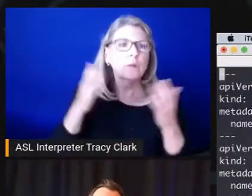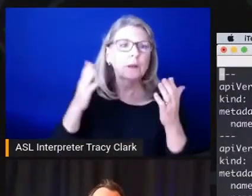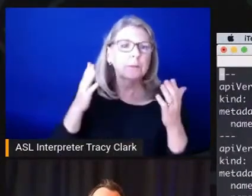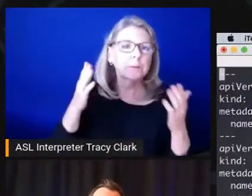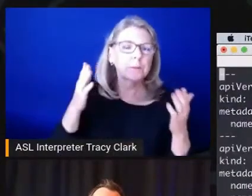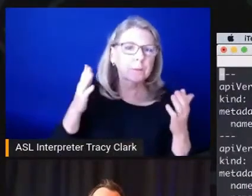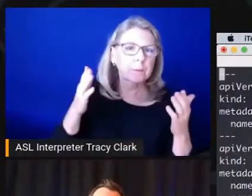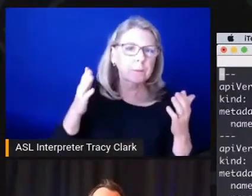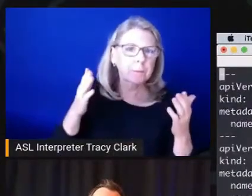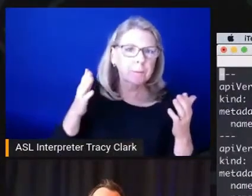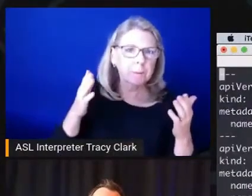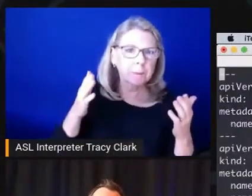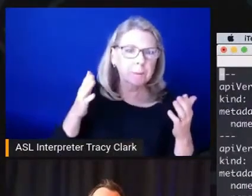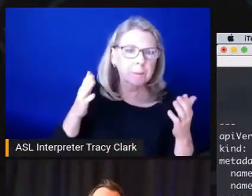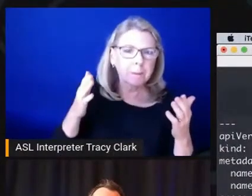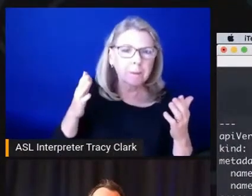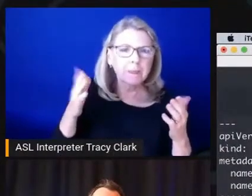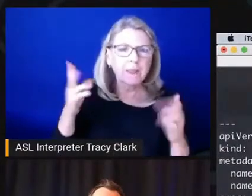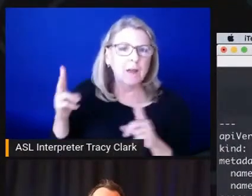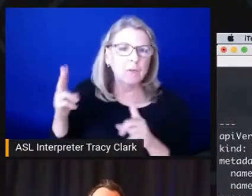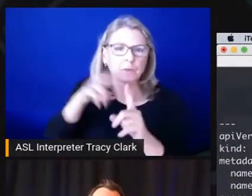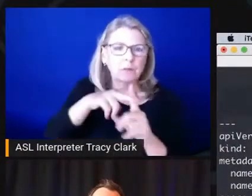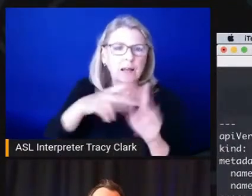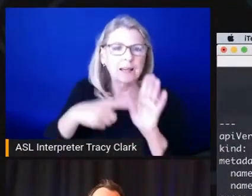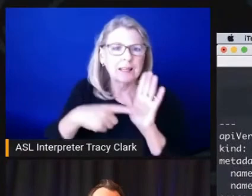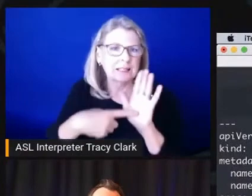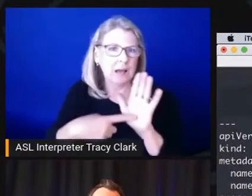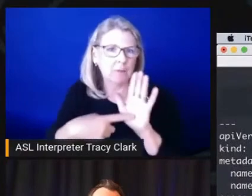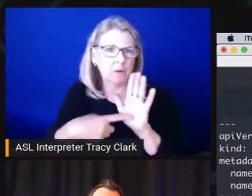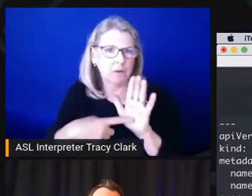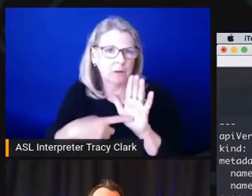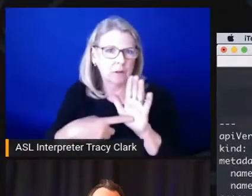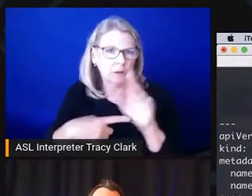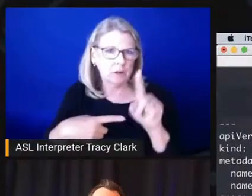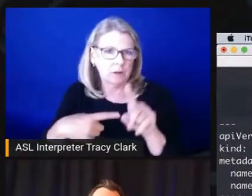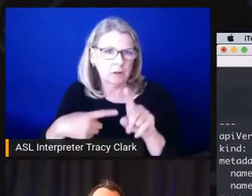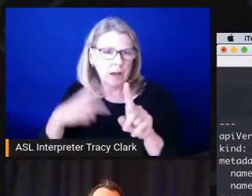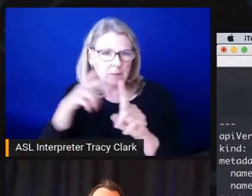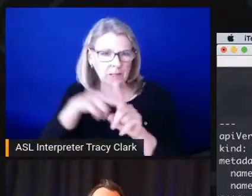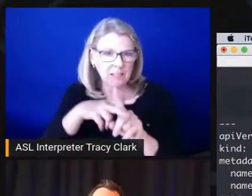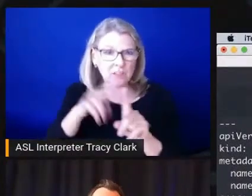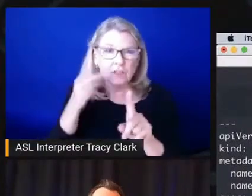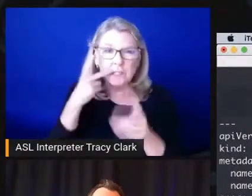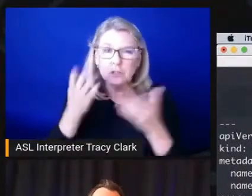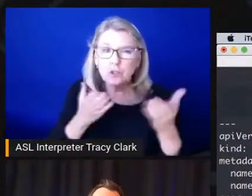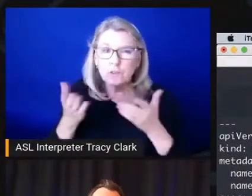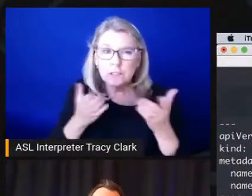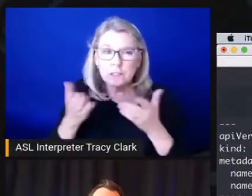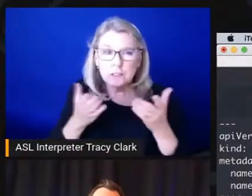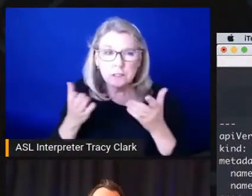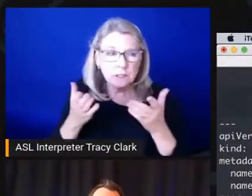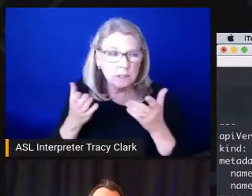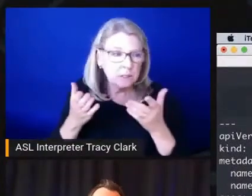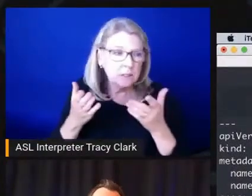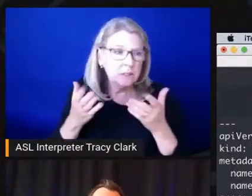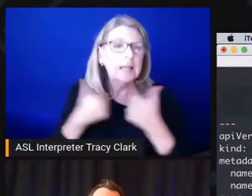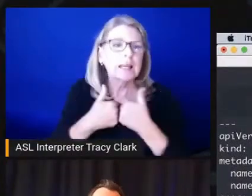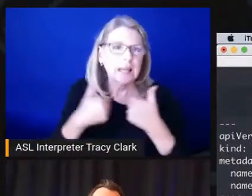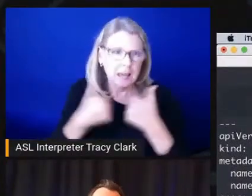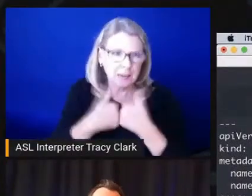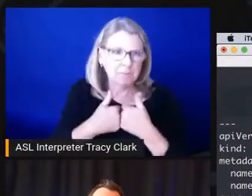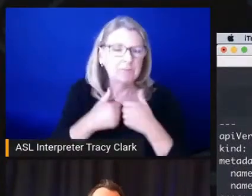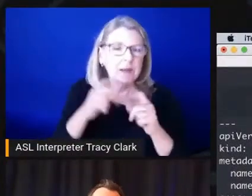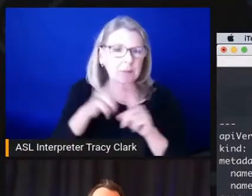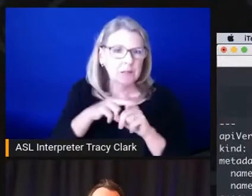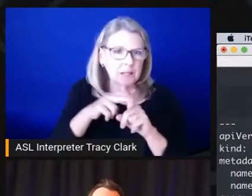just deploying a sample game application, and the service that you see here, here we are using the ingress mode,